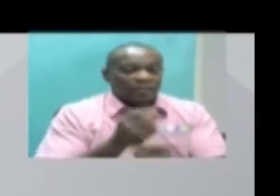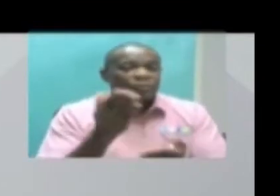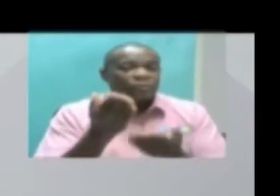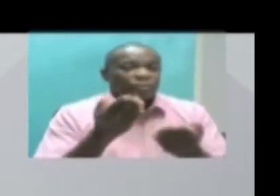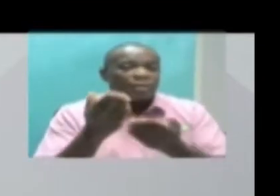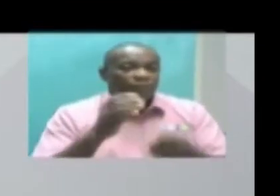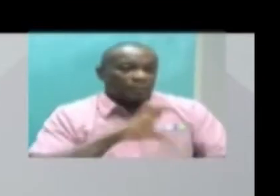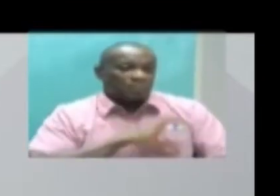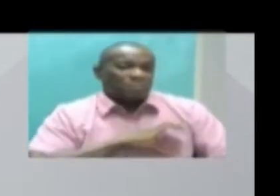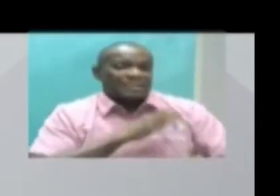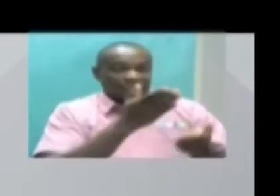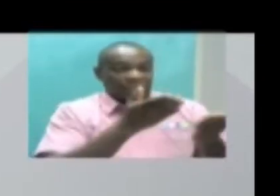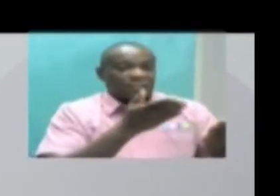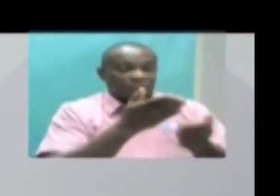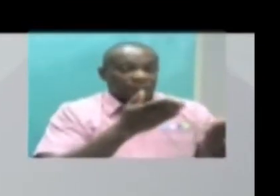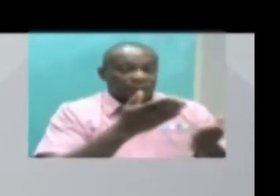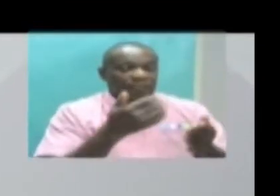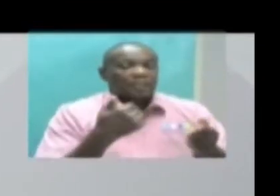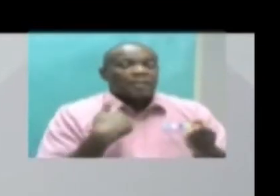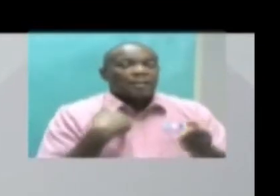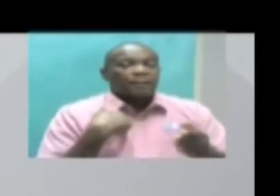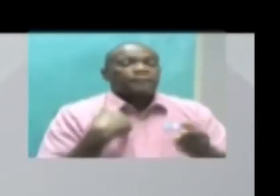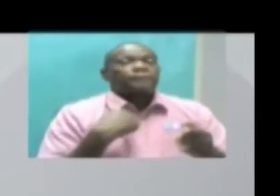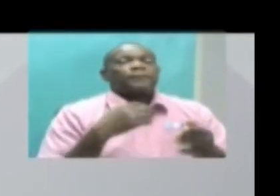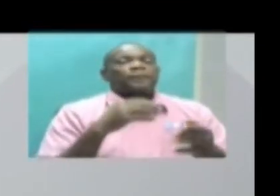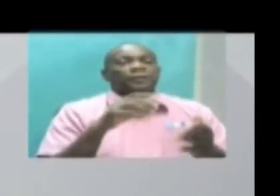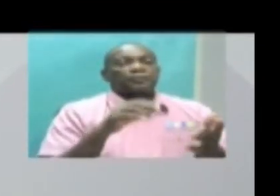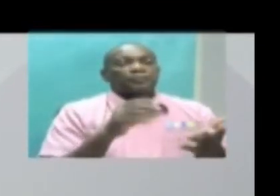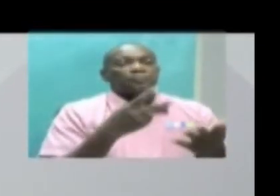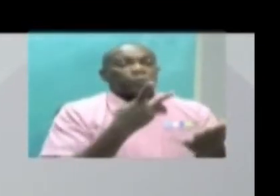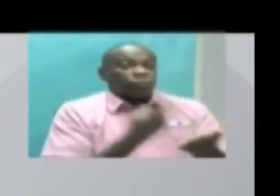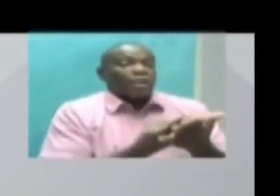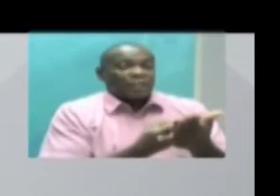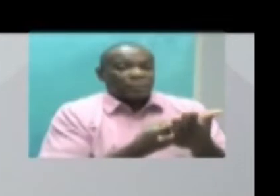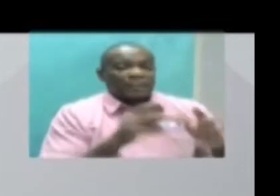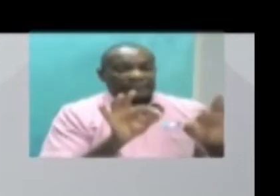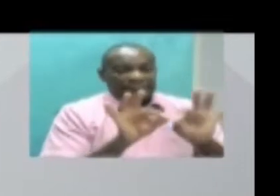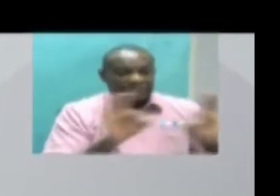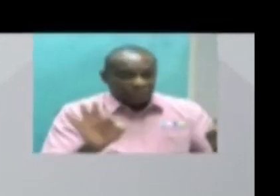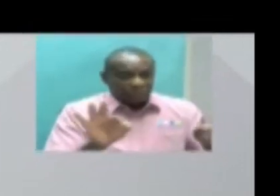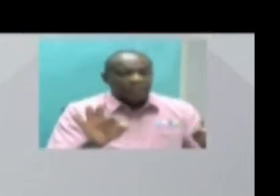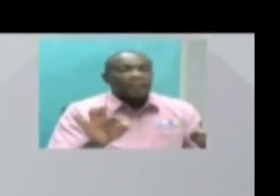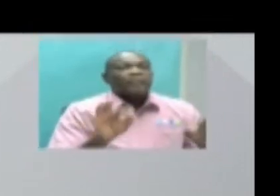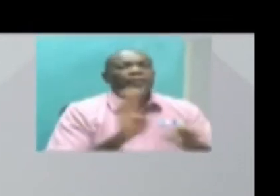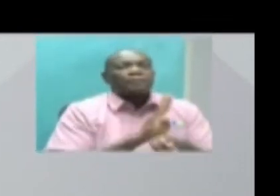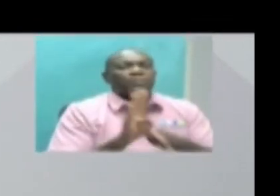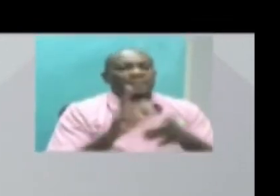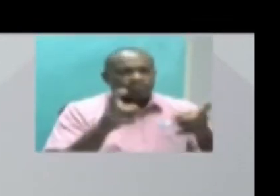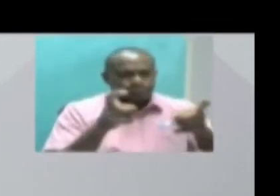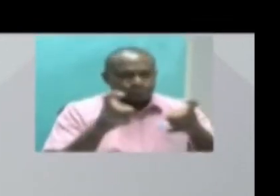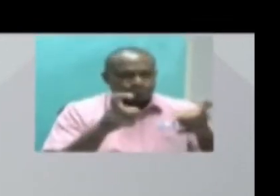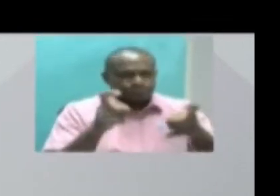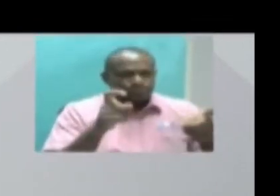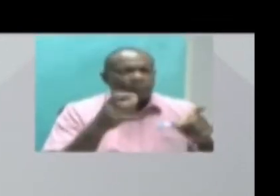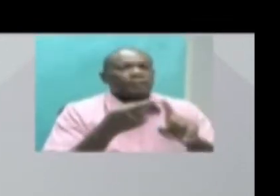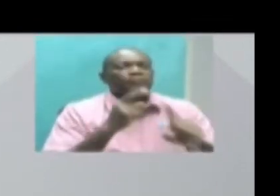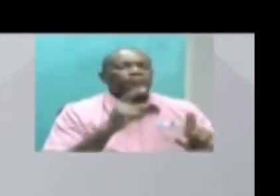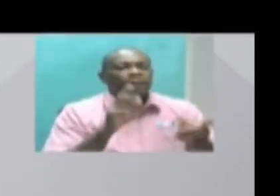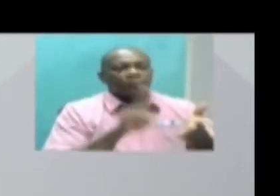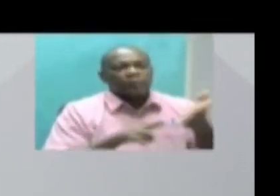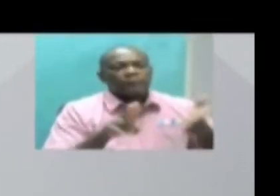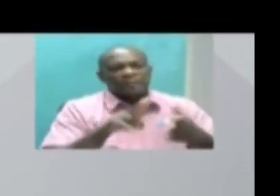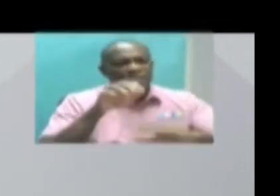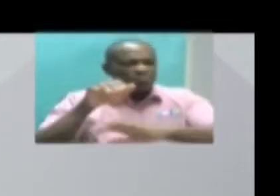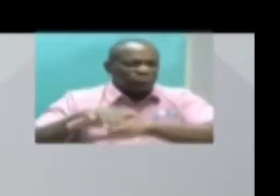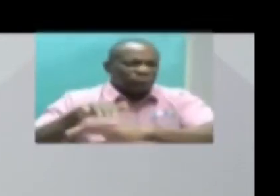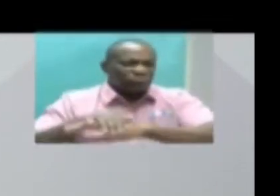holds a master's degree in business administration, specializing in digital technology management from the University of Bedfordshire, England. This